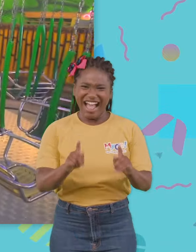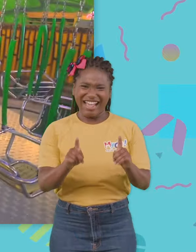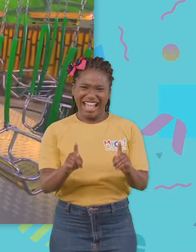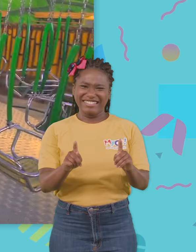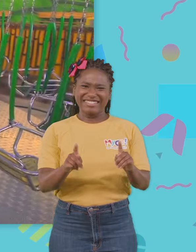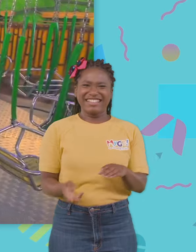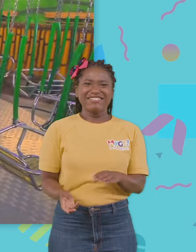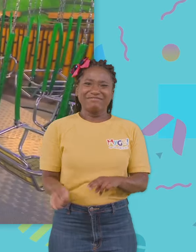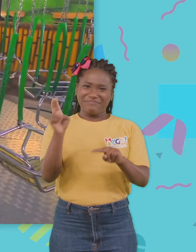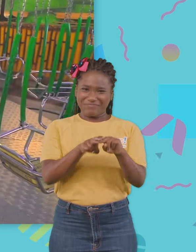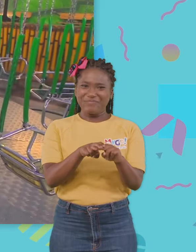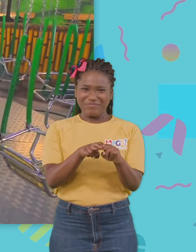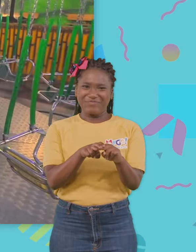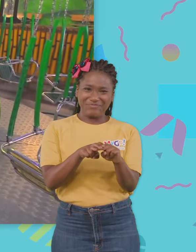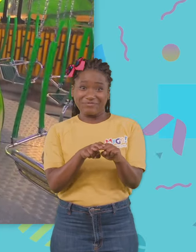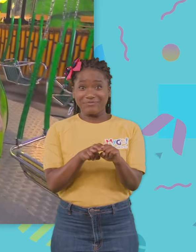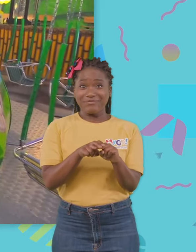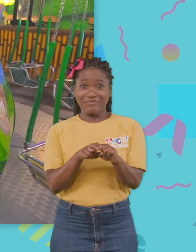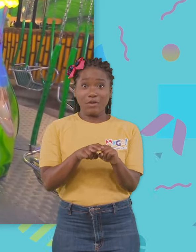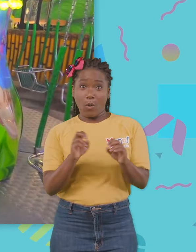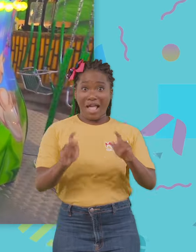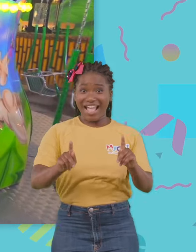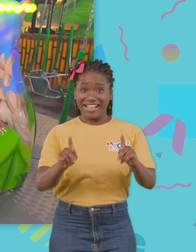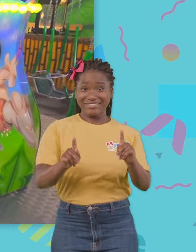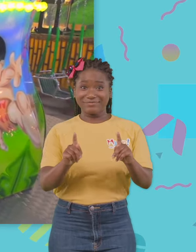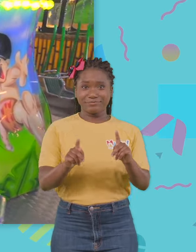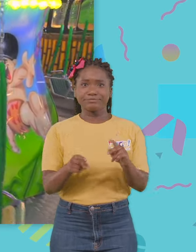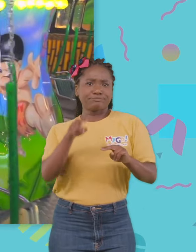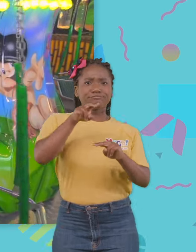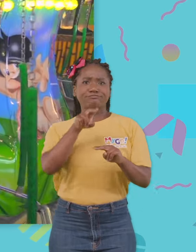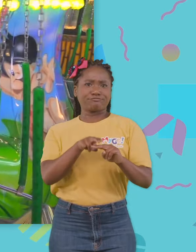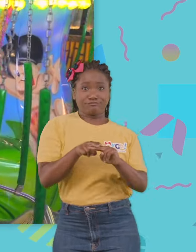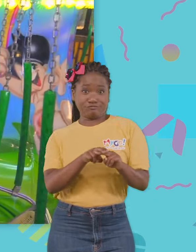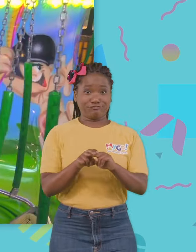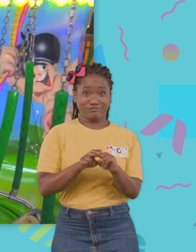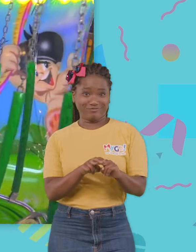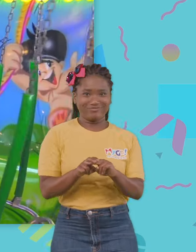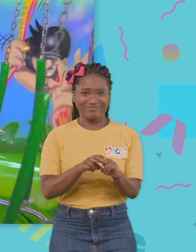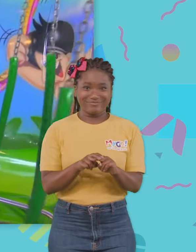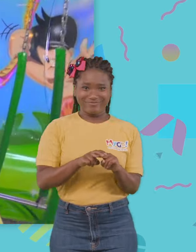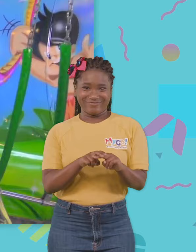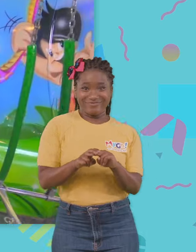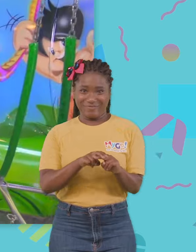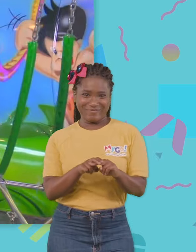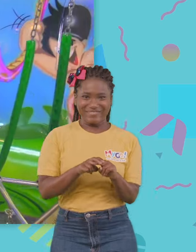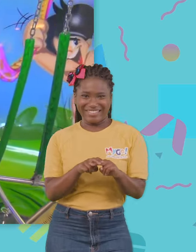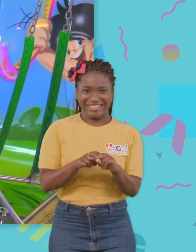Okay, all right, let's hop in. Okay, here we go. Okay, let's take a seat.